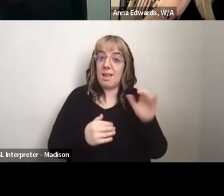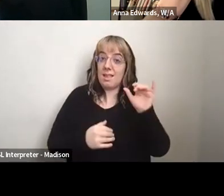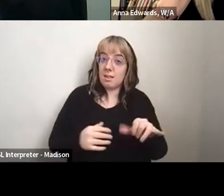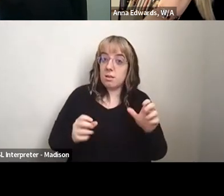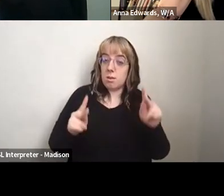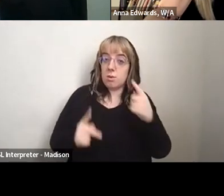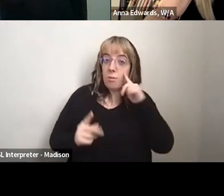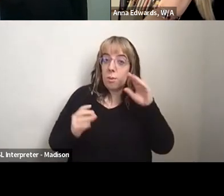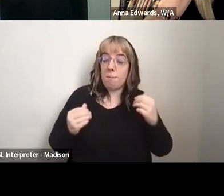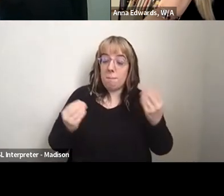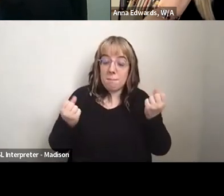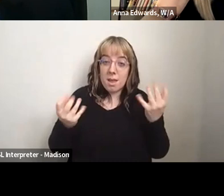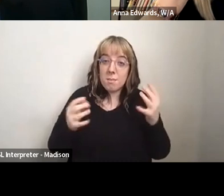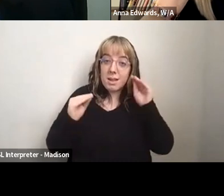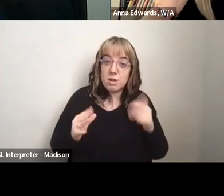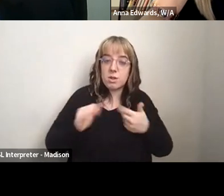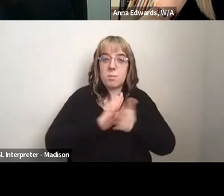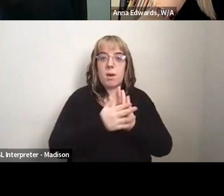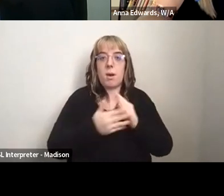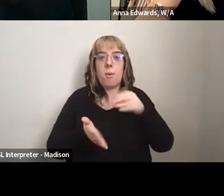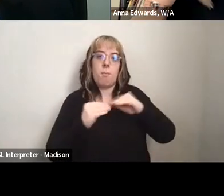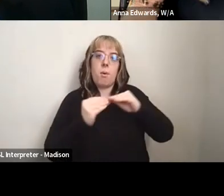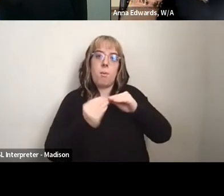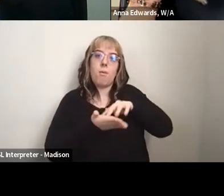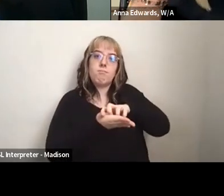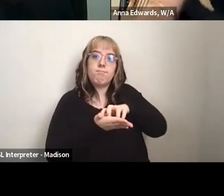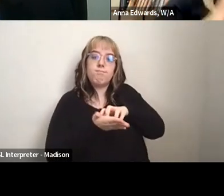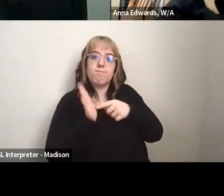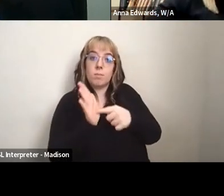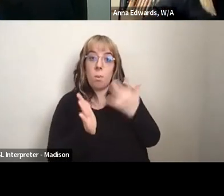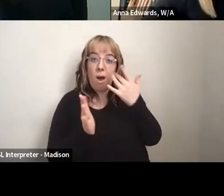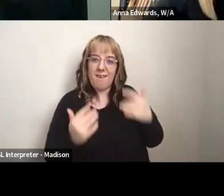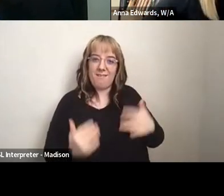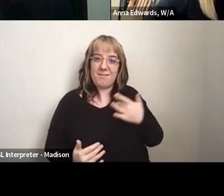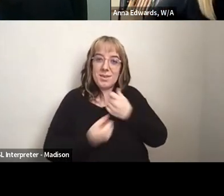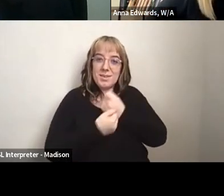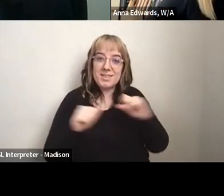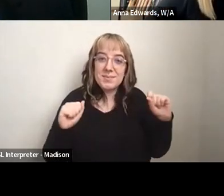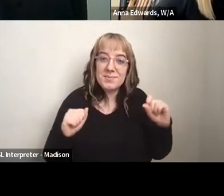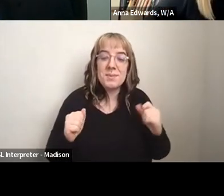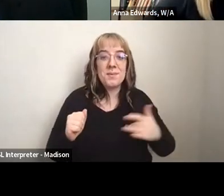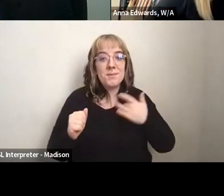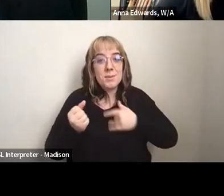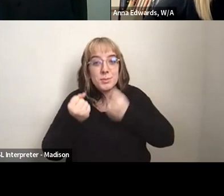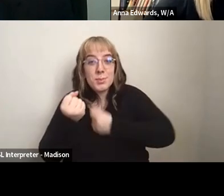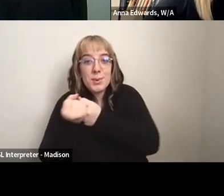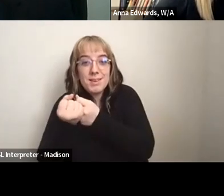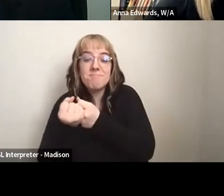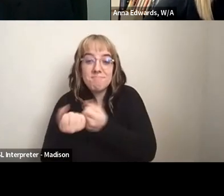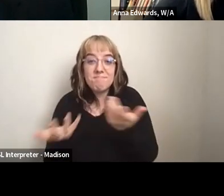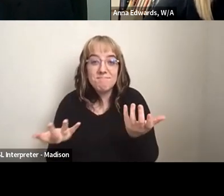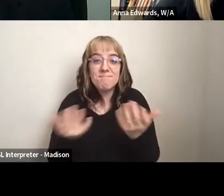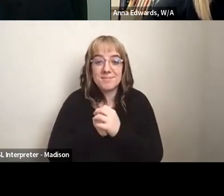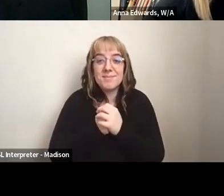to be more vulnerable and to take the risk because they felt safer and they felt supported. And we have